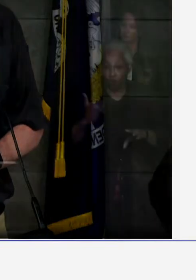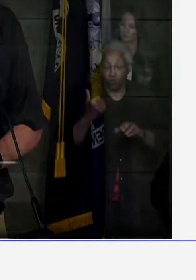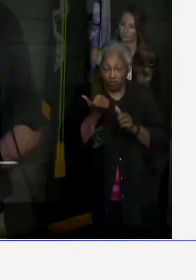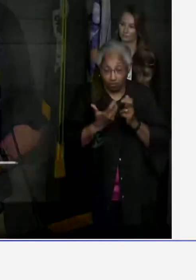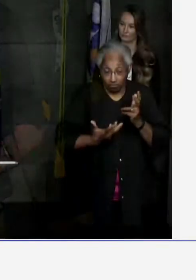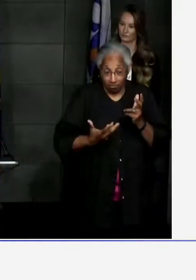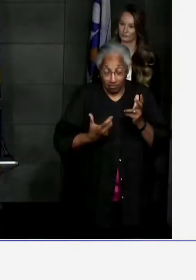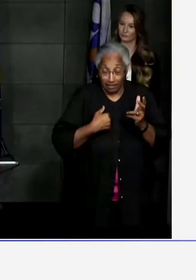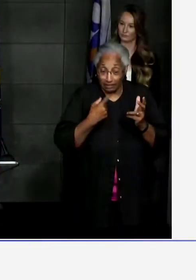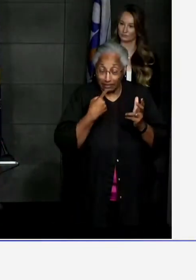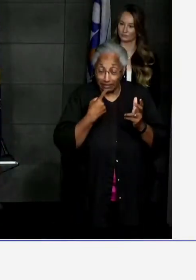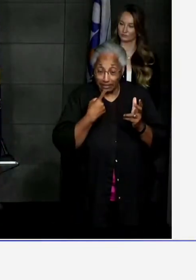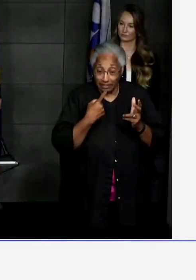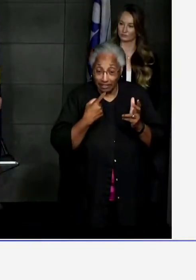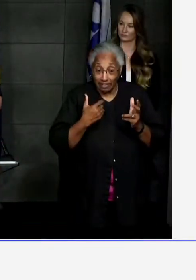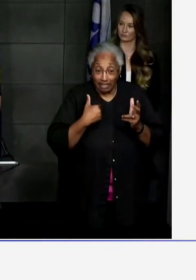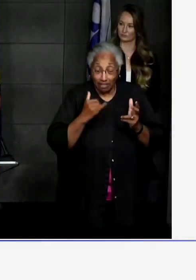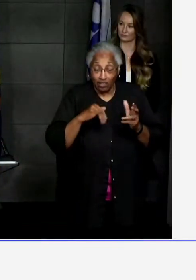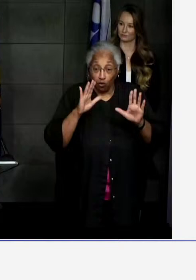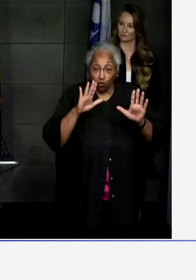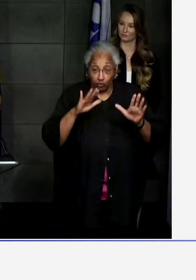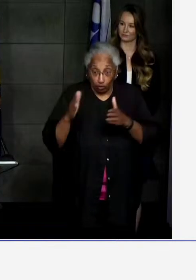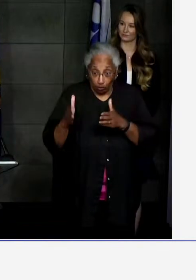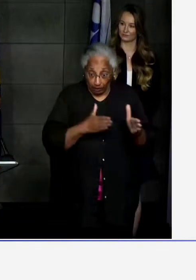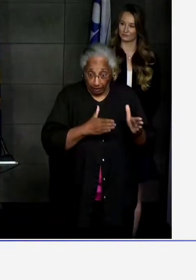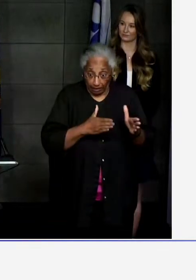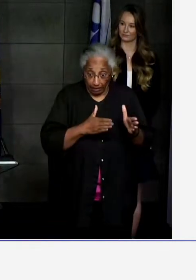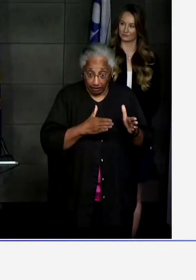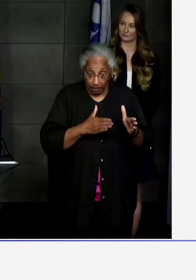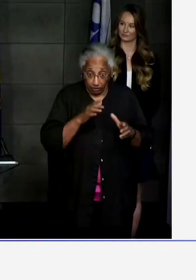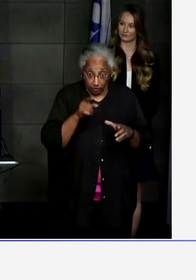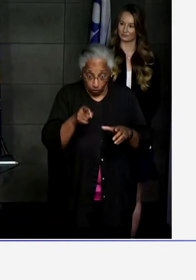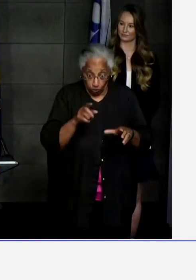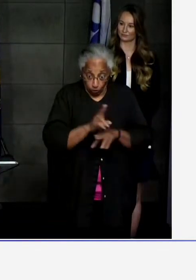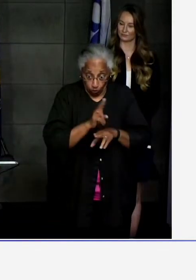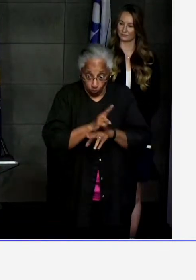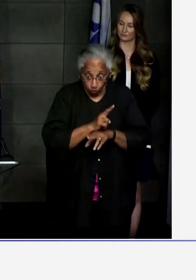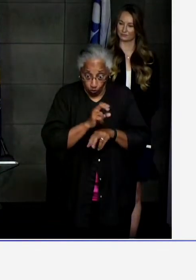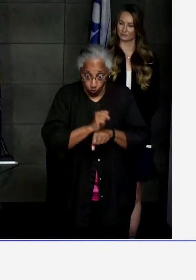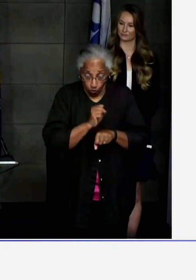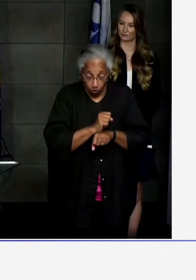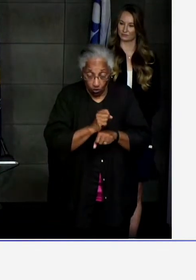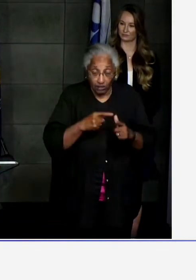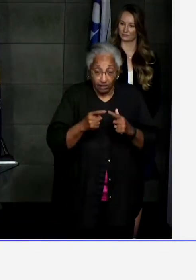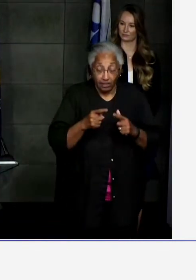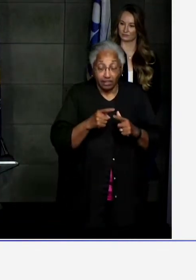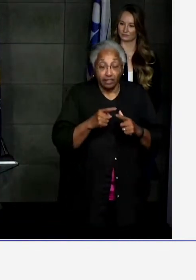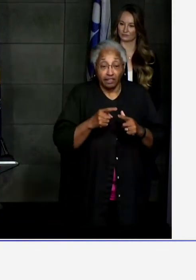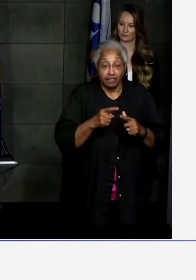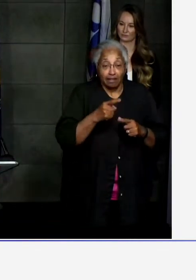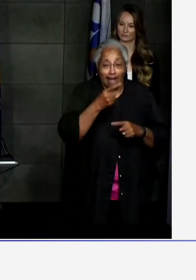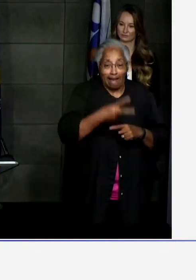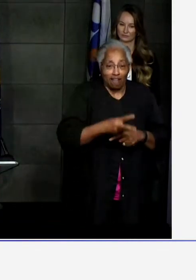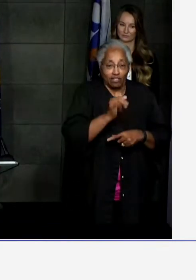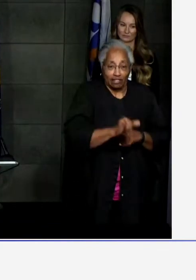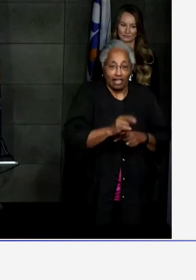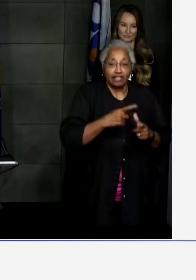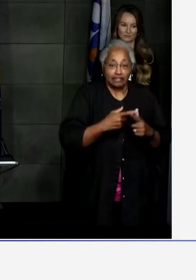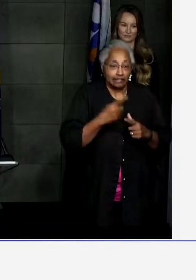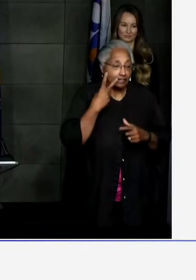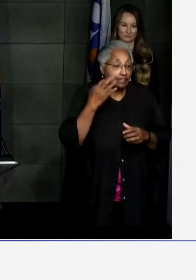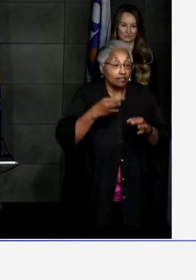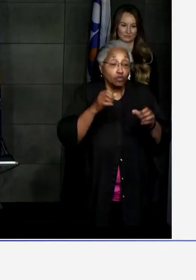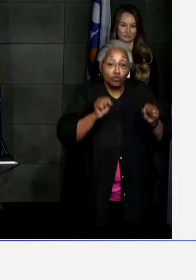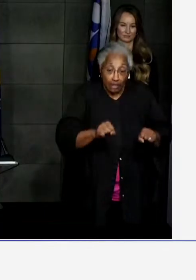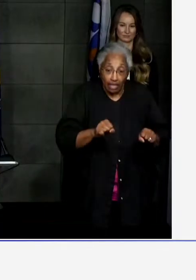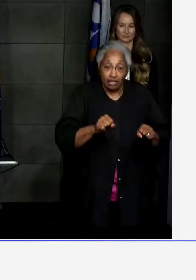basically, have that wonderful plan that you work, and then cut it in half and see if you can do it. So the conversation is